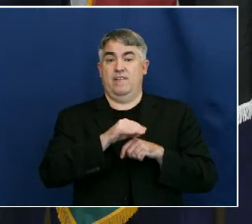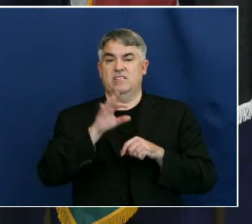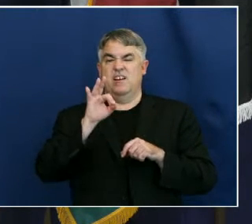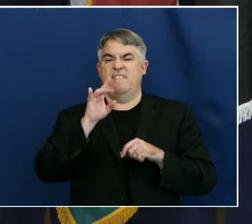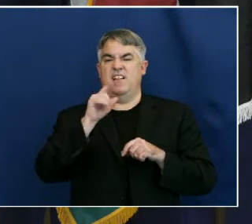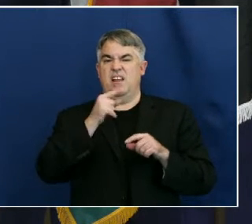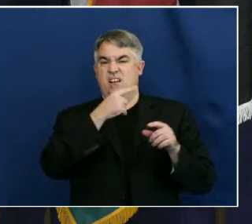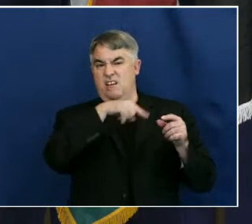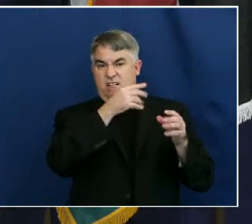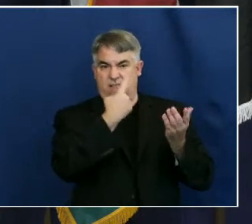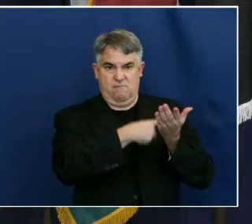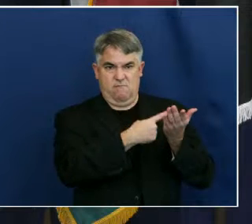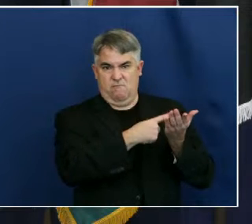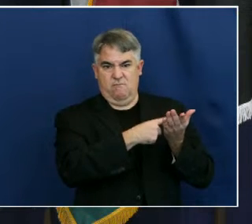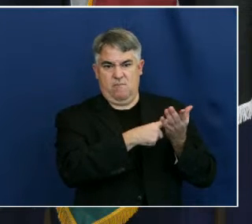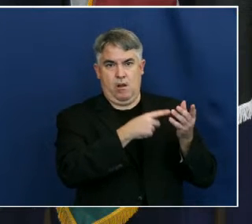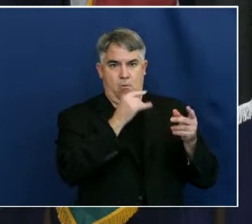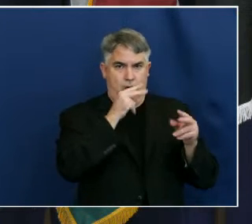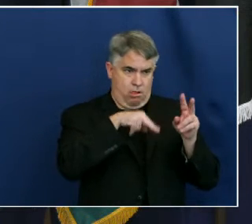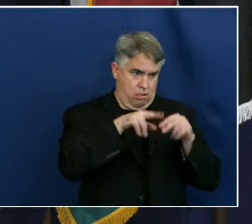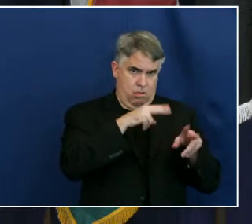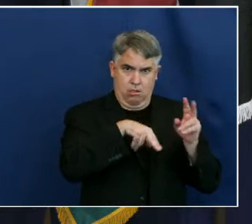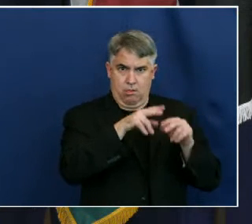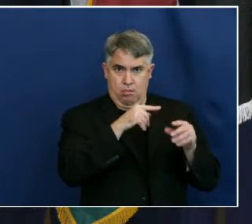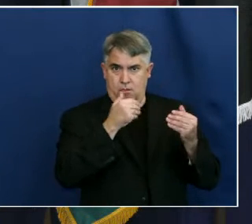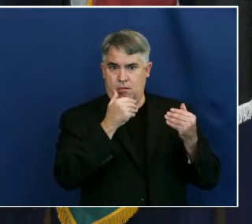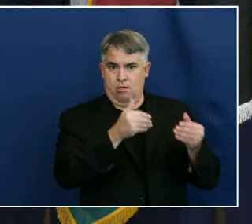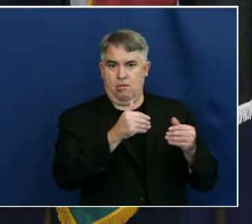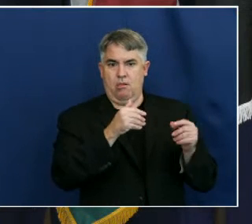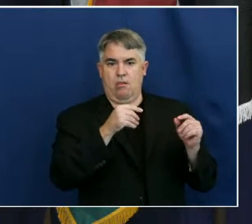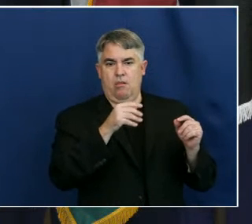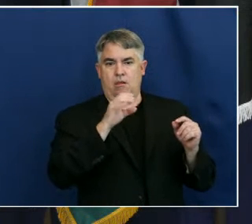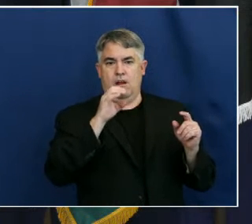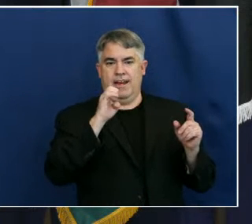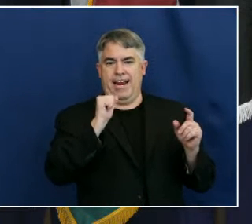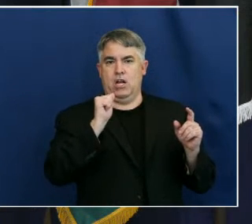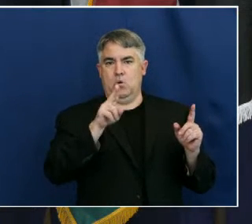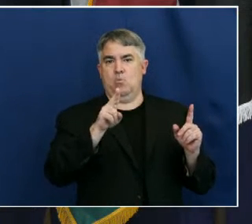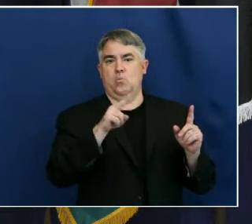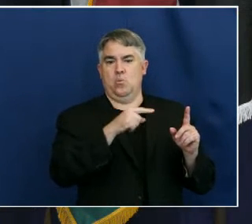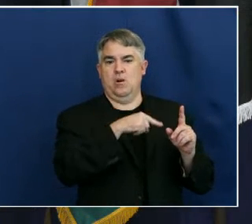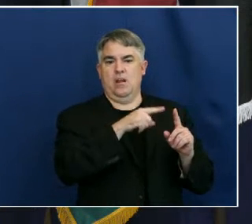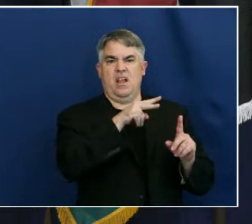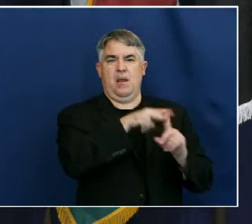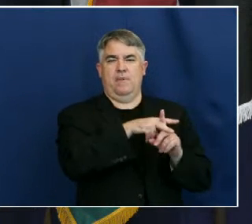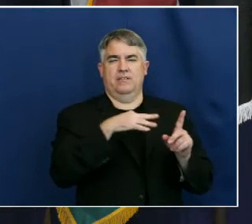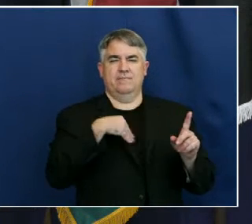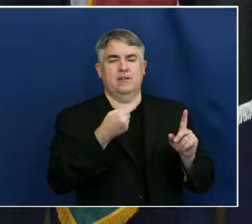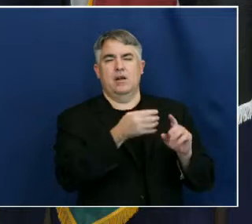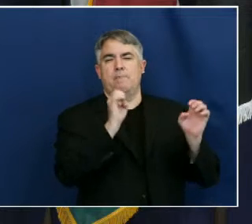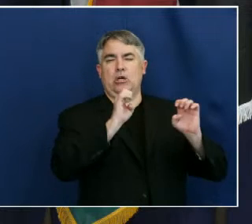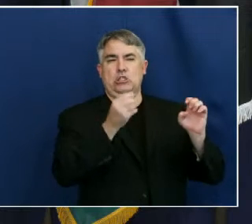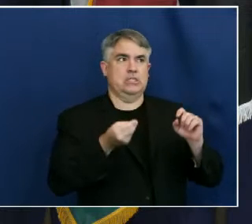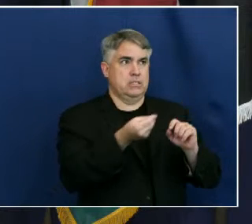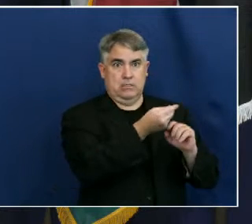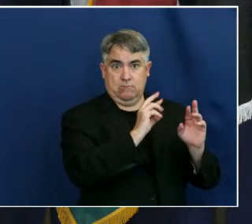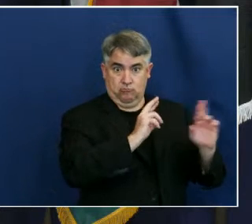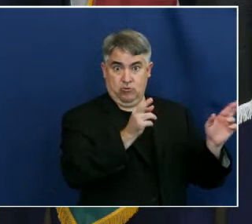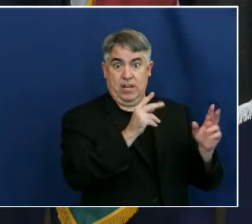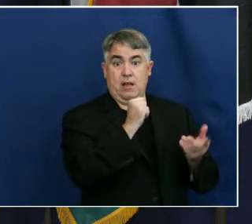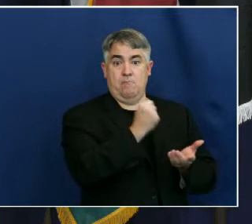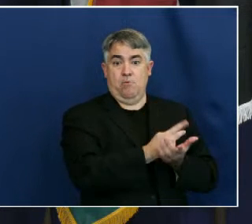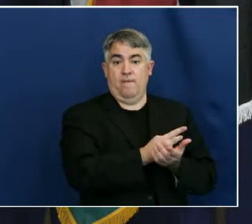be reviewing the EUA application on Friday. And if the same process that occurred with Pfizer and